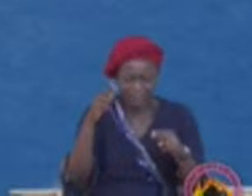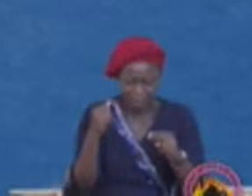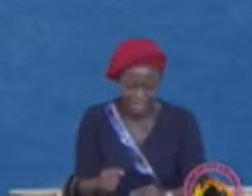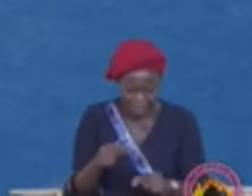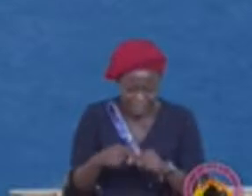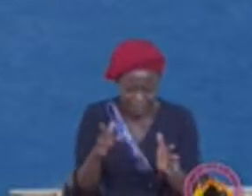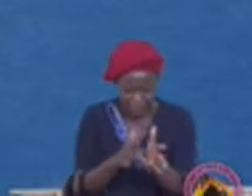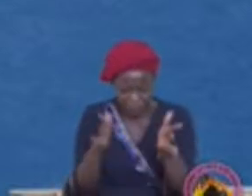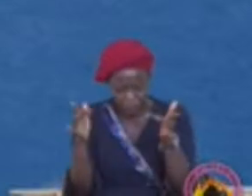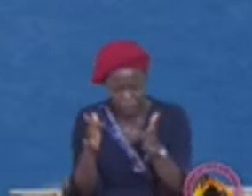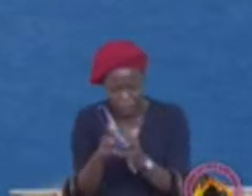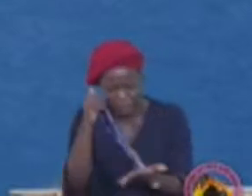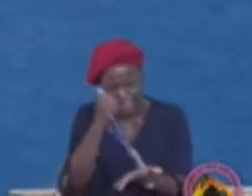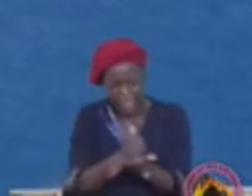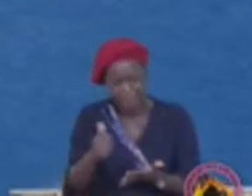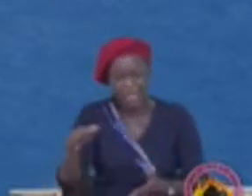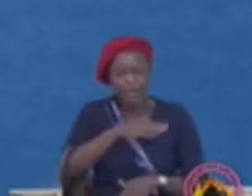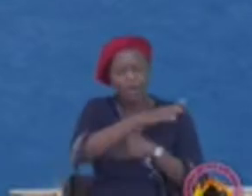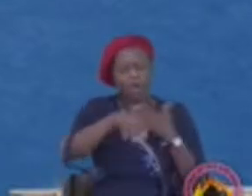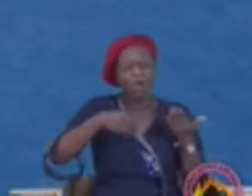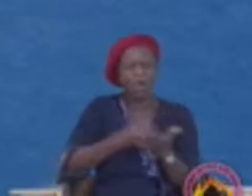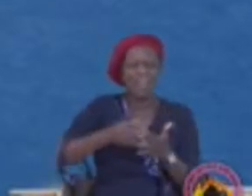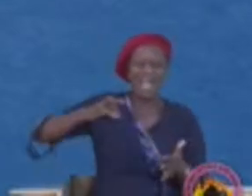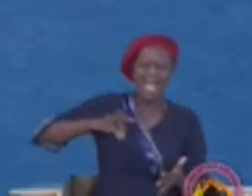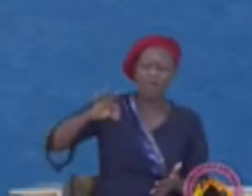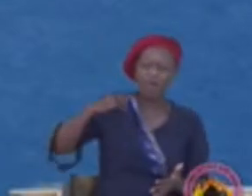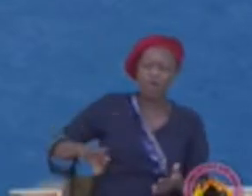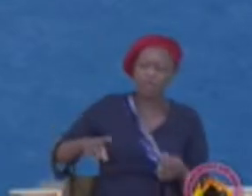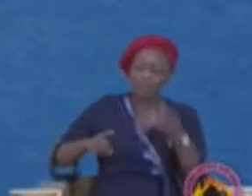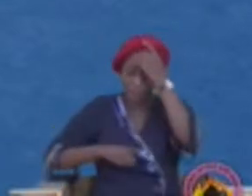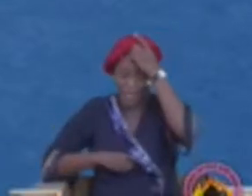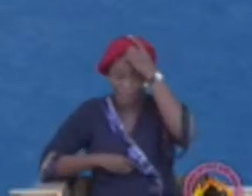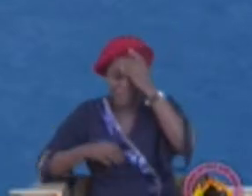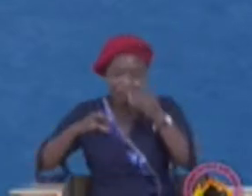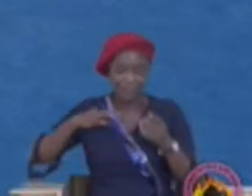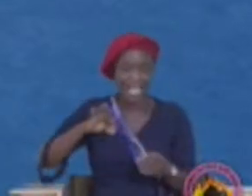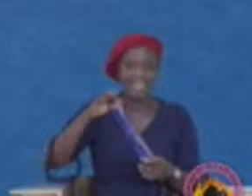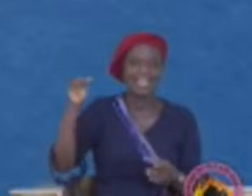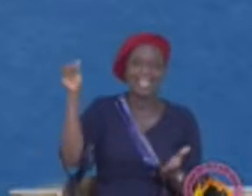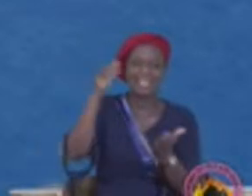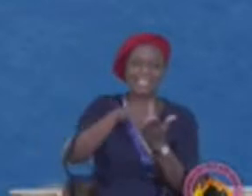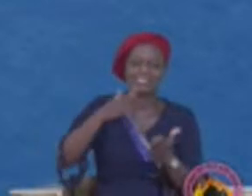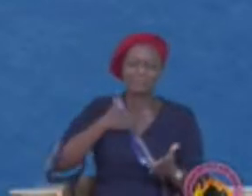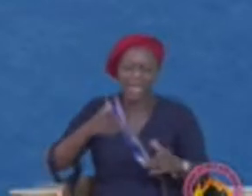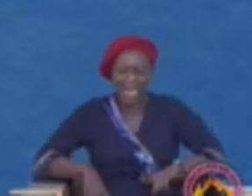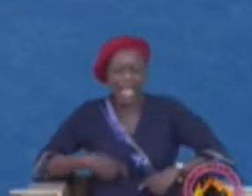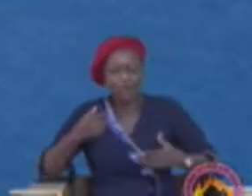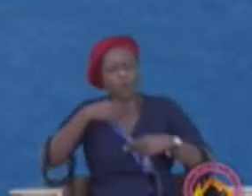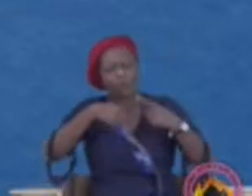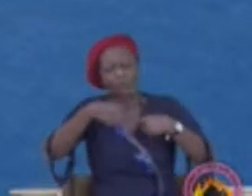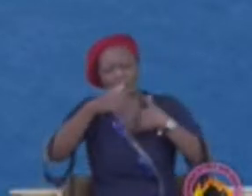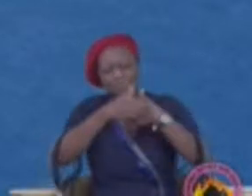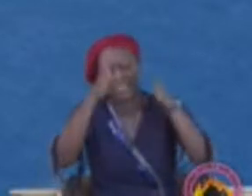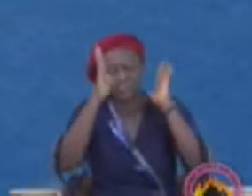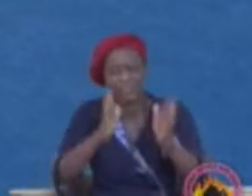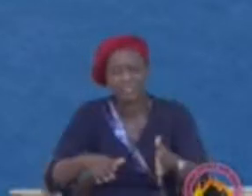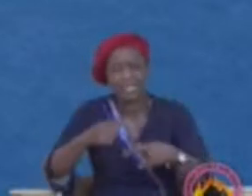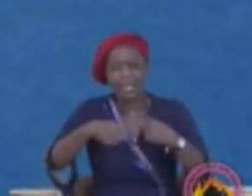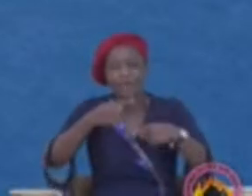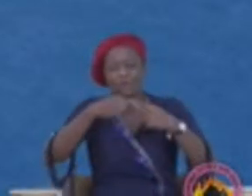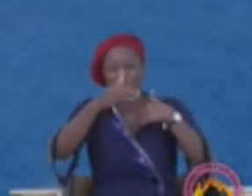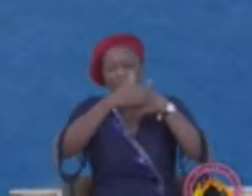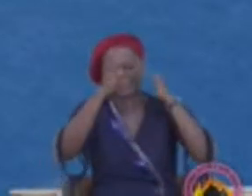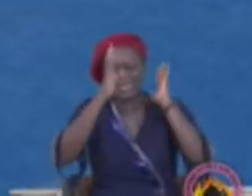Jesus. All arrows of infirmity fired against me, go back to the sender. In the name of